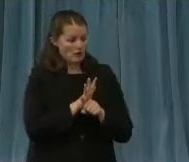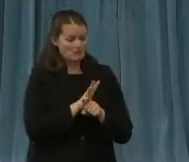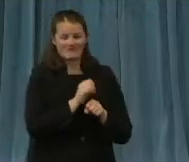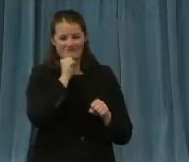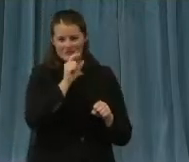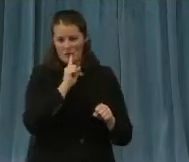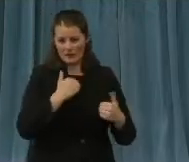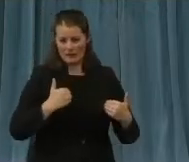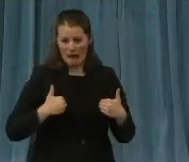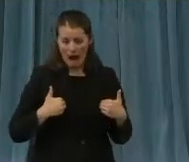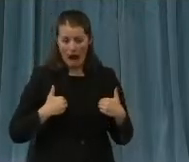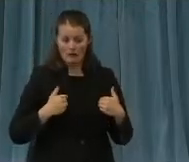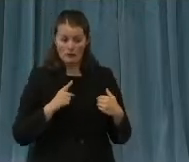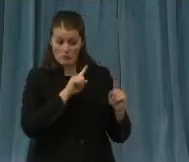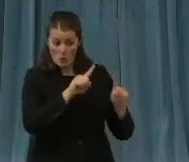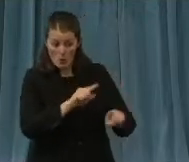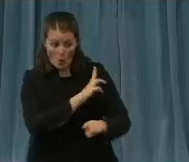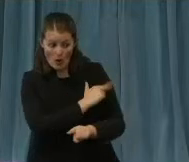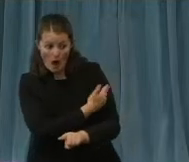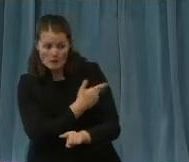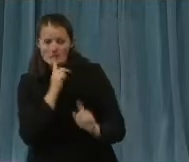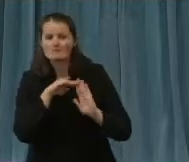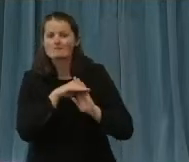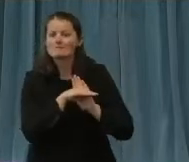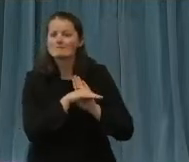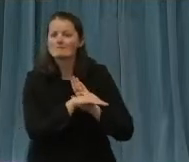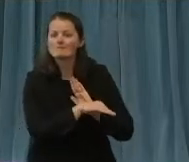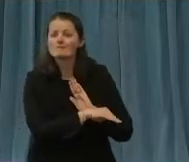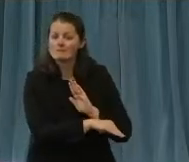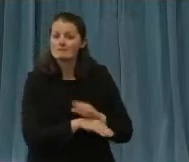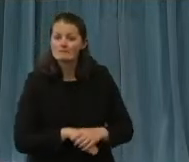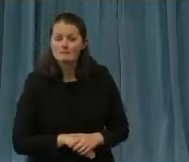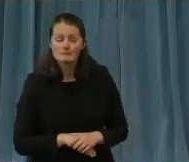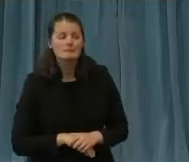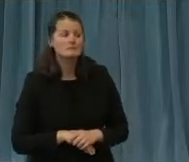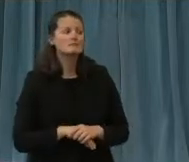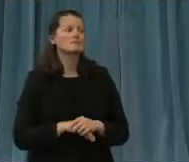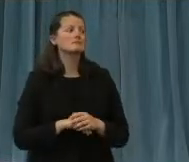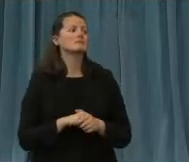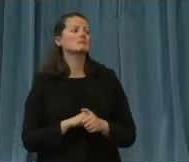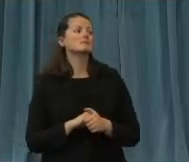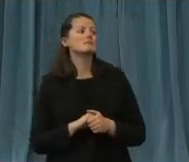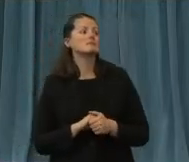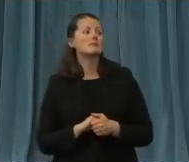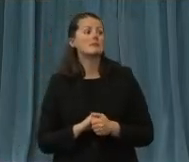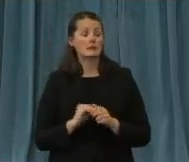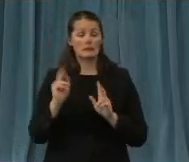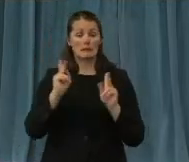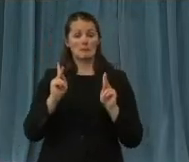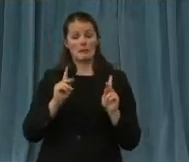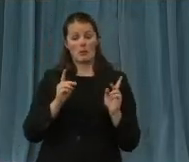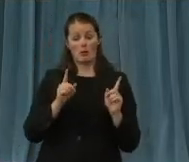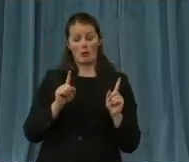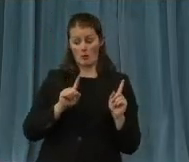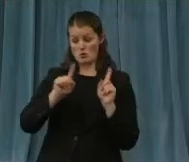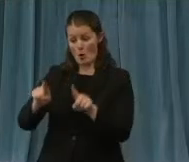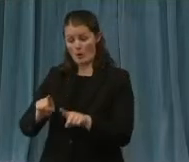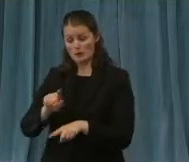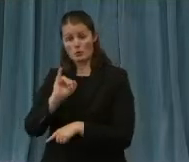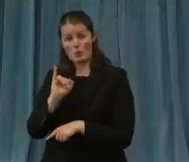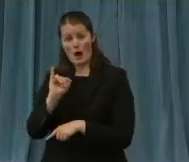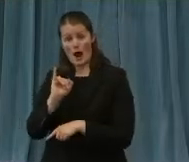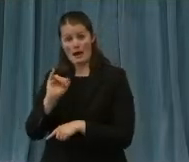ICU all-cause occupancy is increasing slightly over the last week, but the COVID